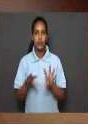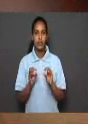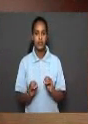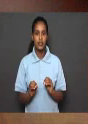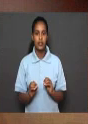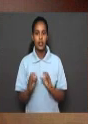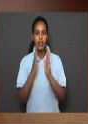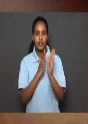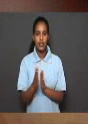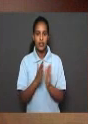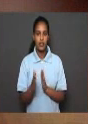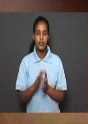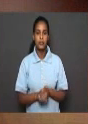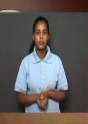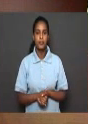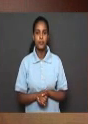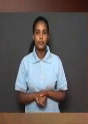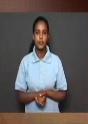Students, let's get ready.